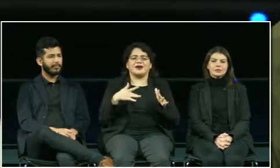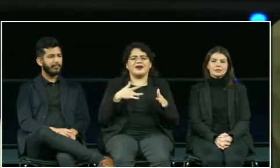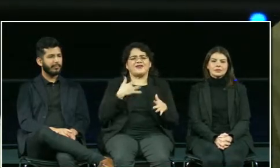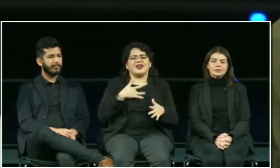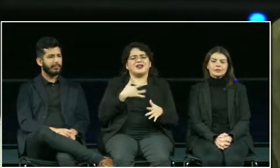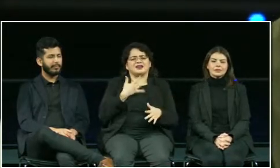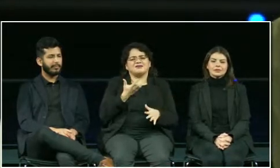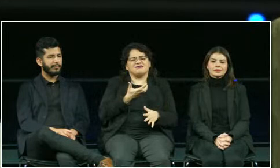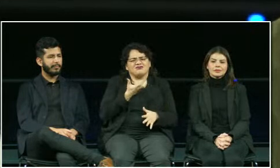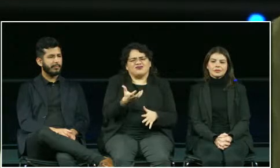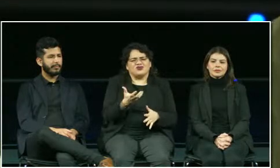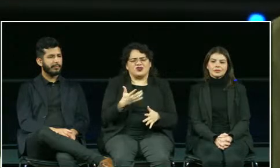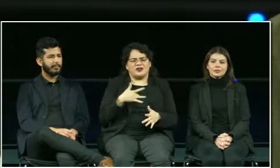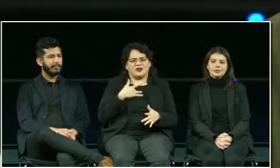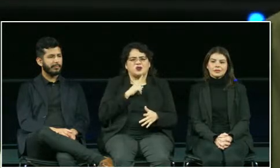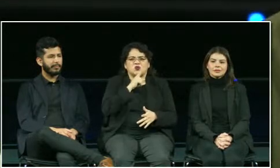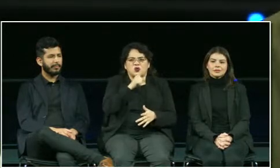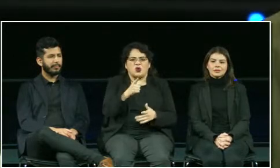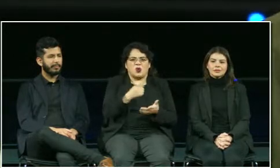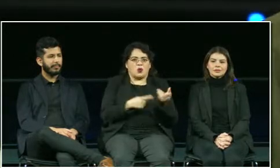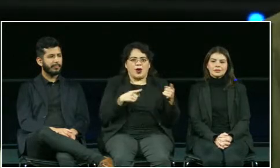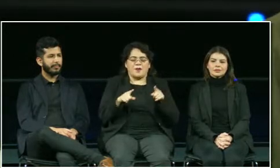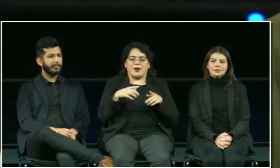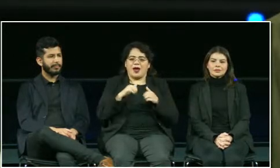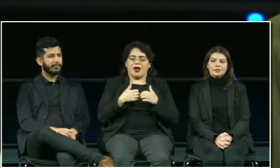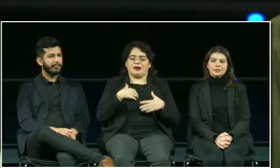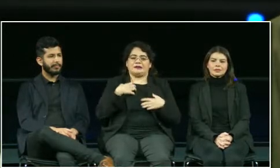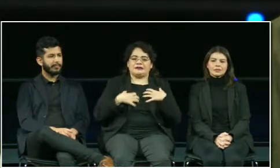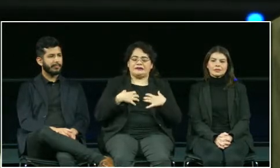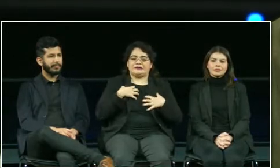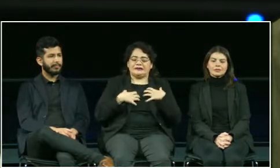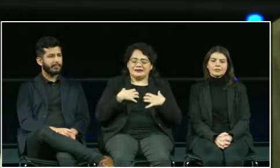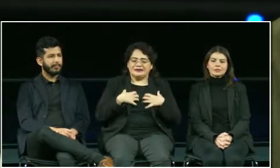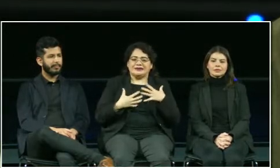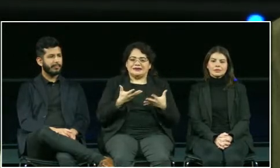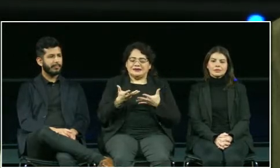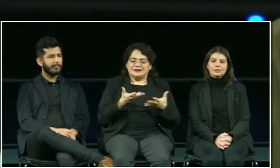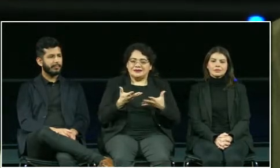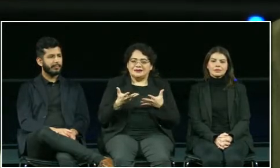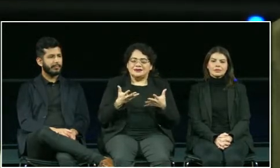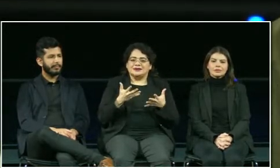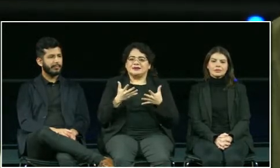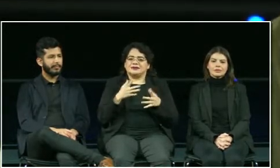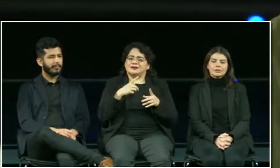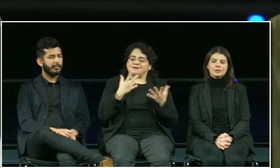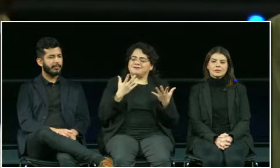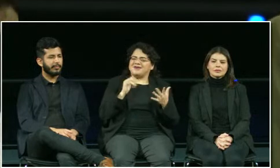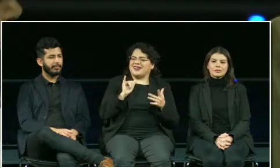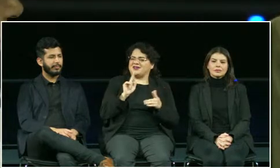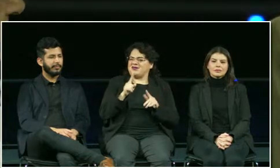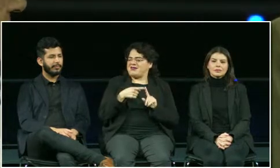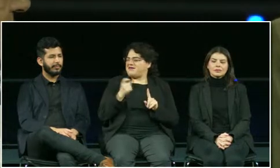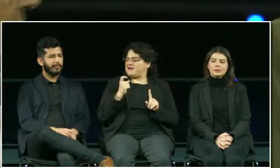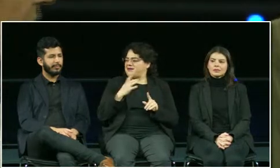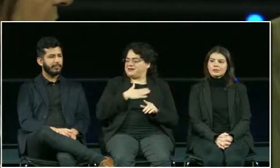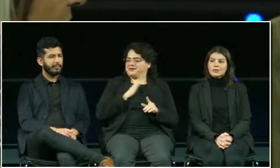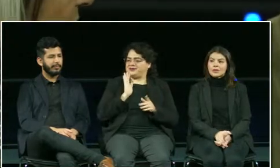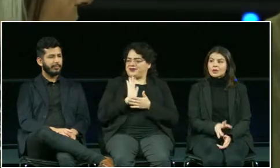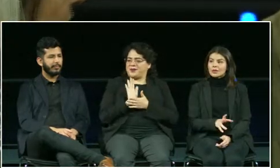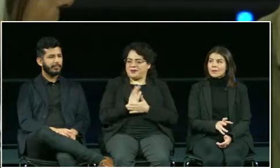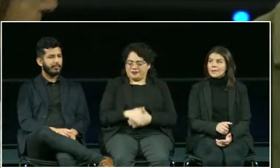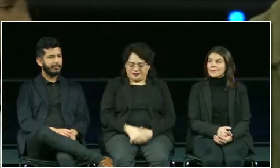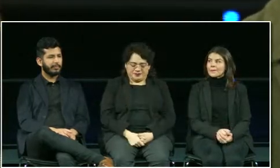that feels very true to life for us. So we wanted to explore that in our film. And yeah, that was kind of where that came from. Beautiful.